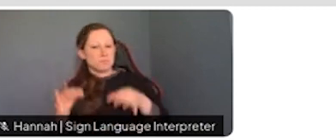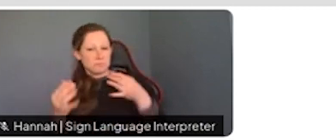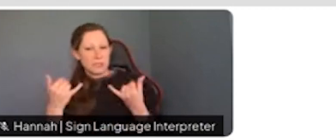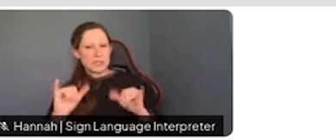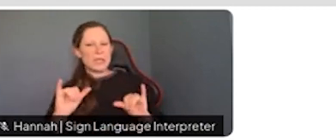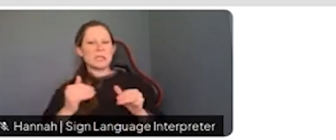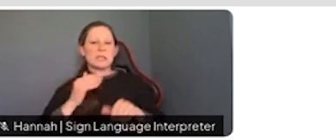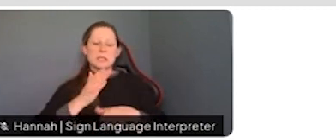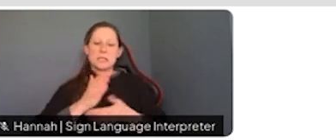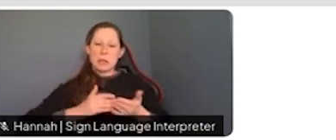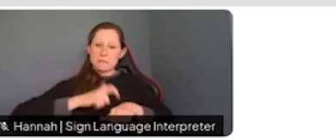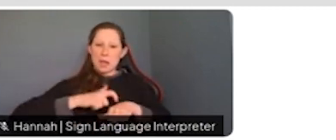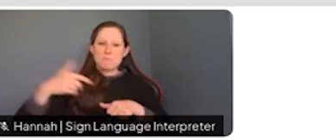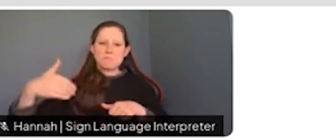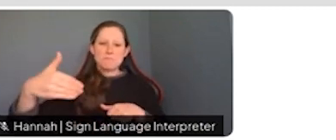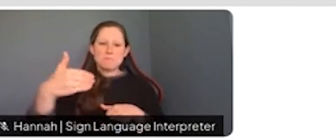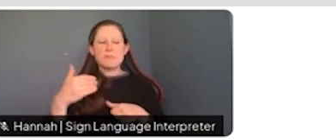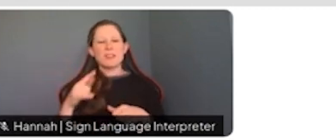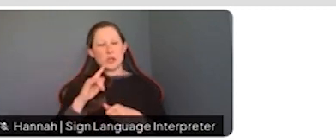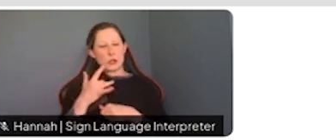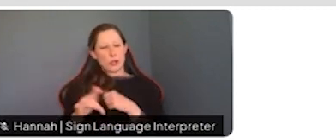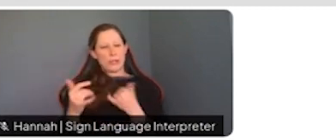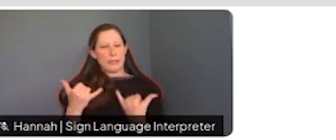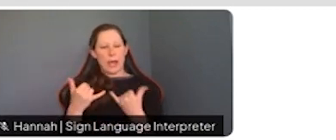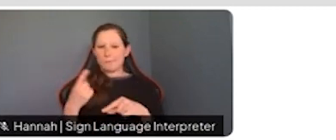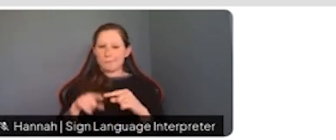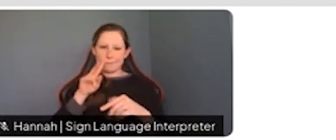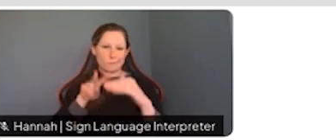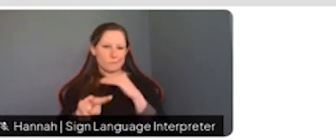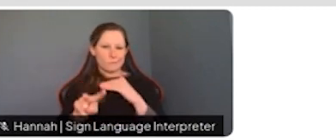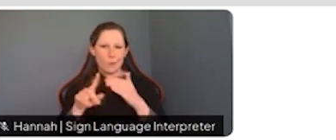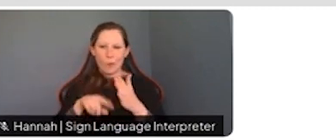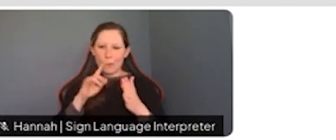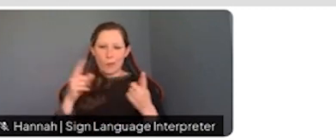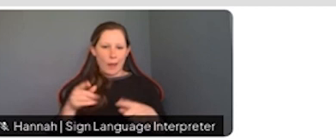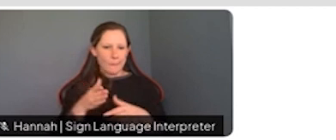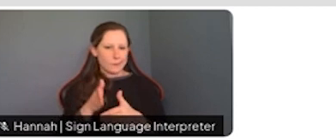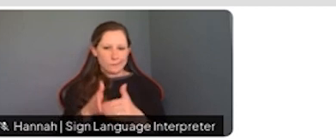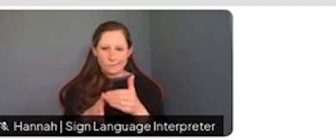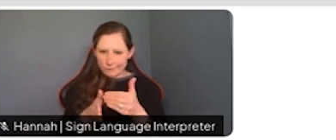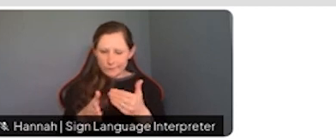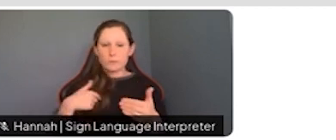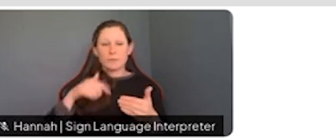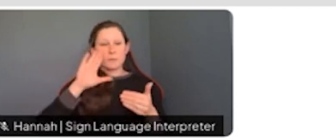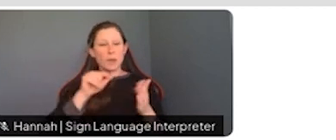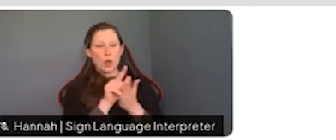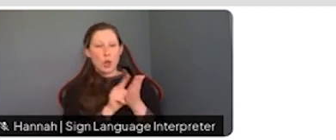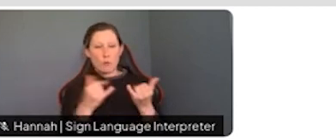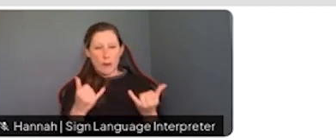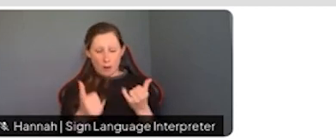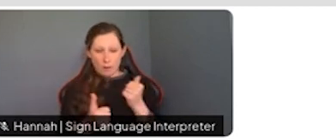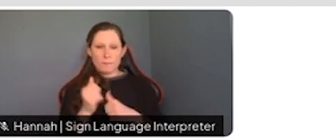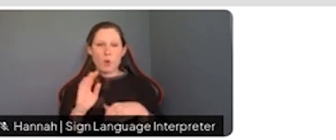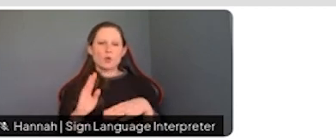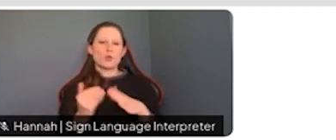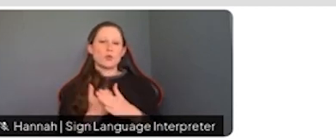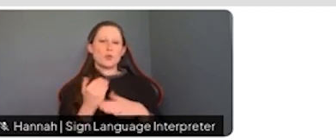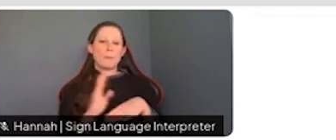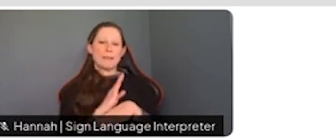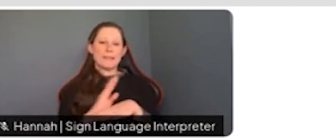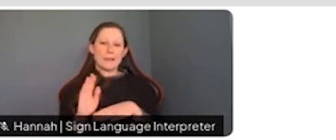It's too early to predict what the outcome will be right now. But what we know the law is right now is that most new business entities formed